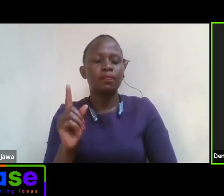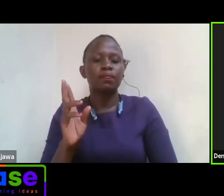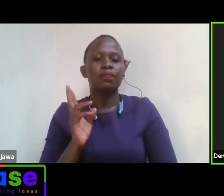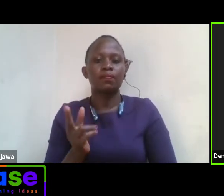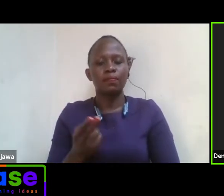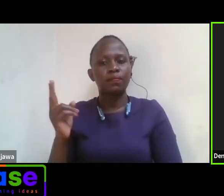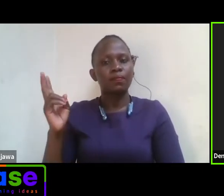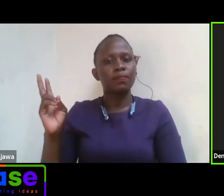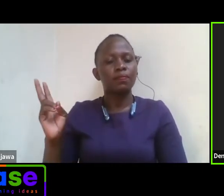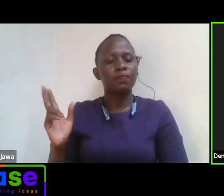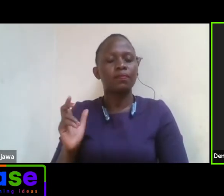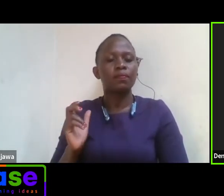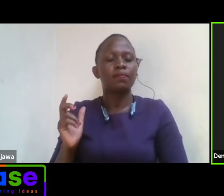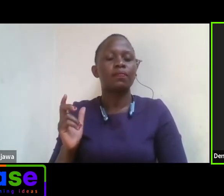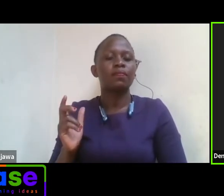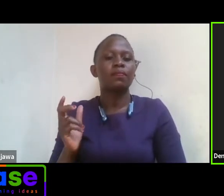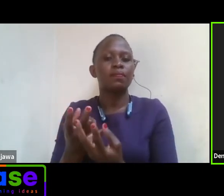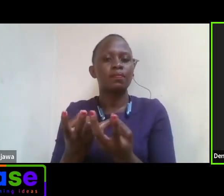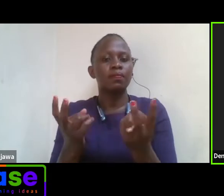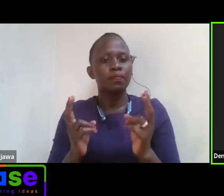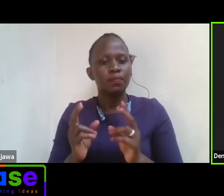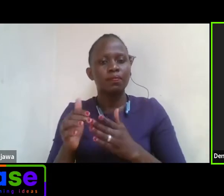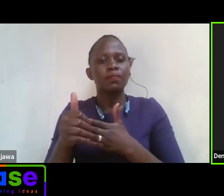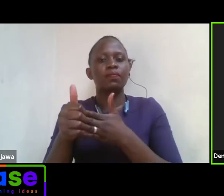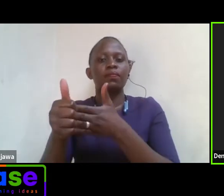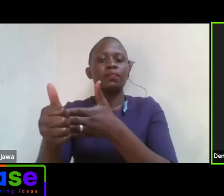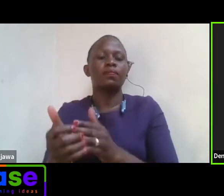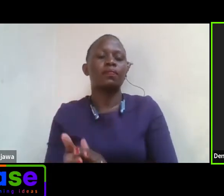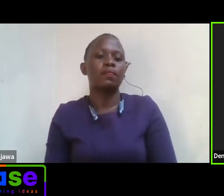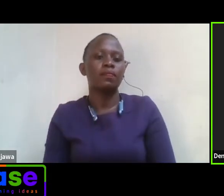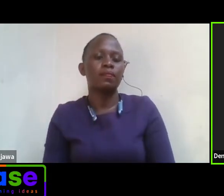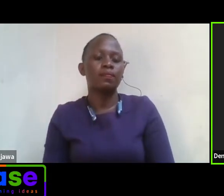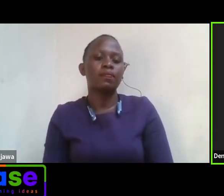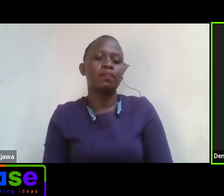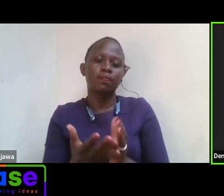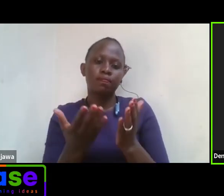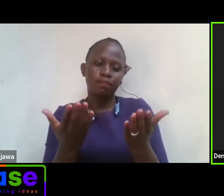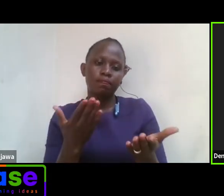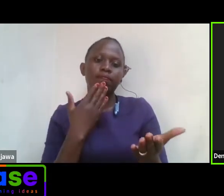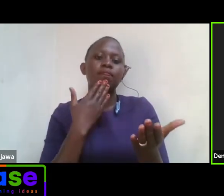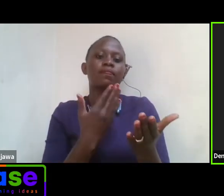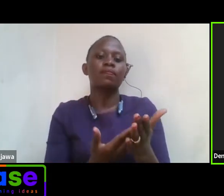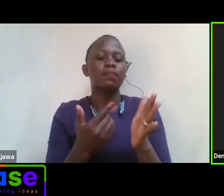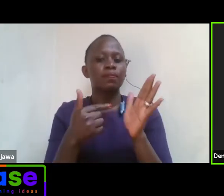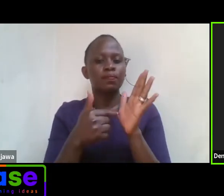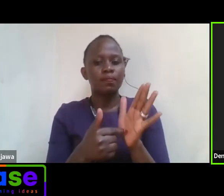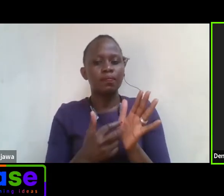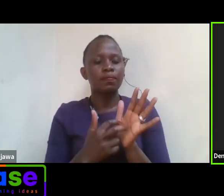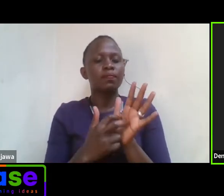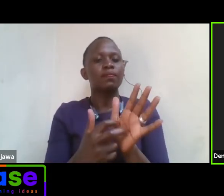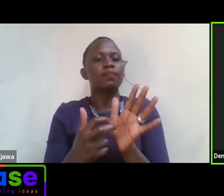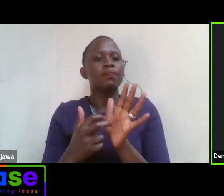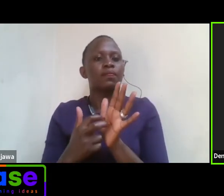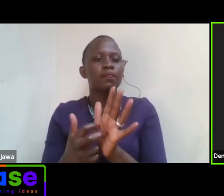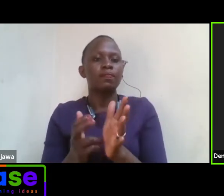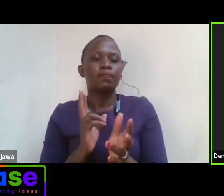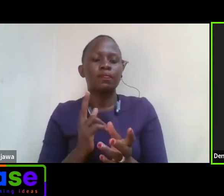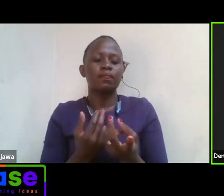actually the head. So perhaps that's a good point to introduce our